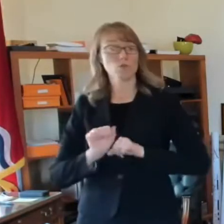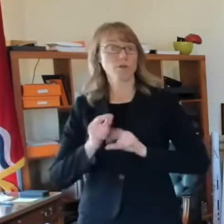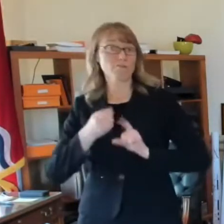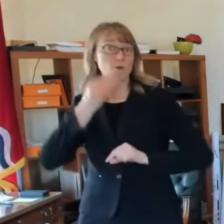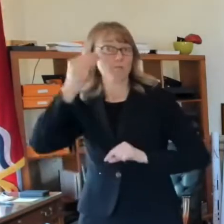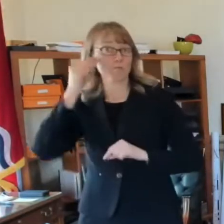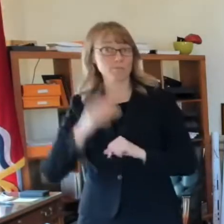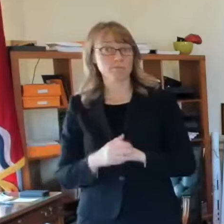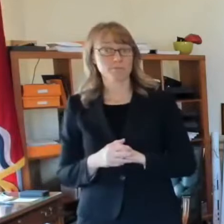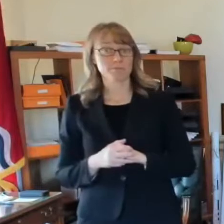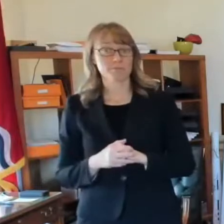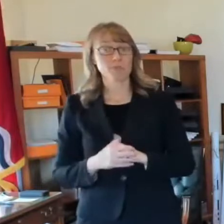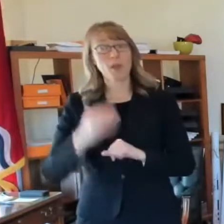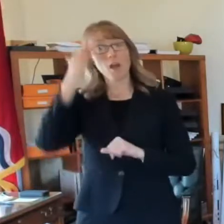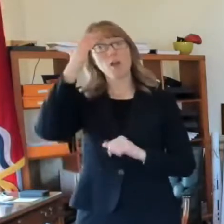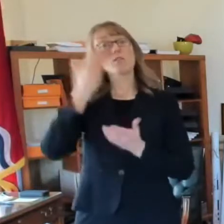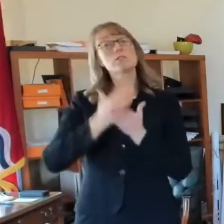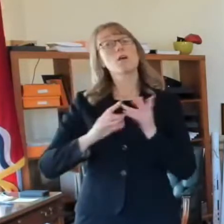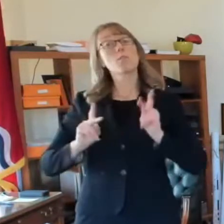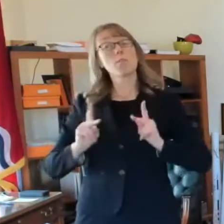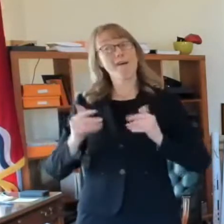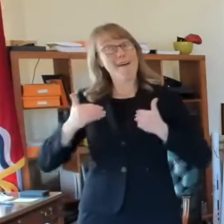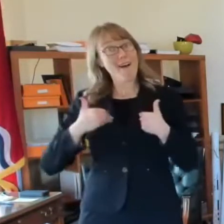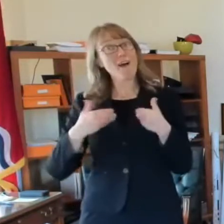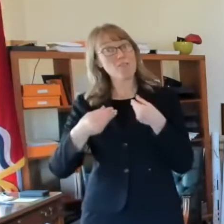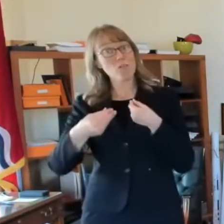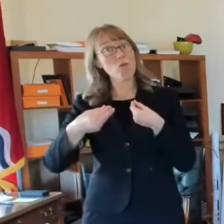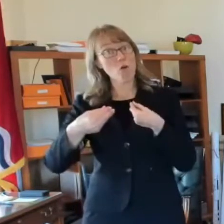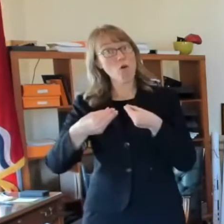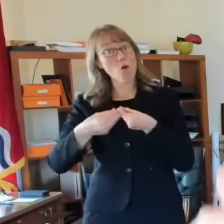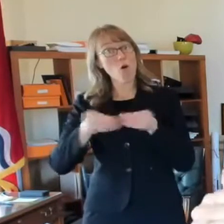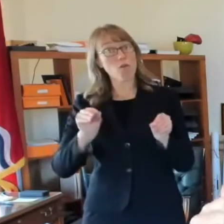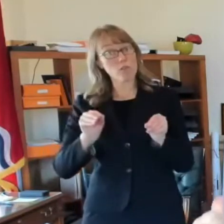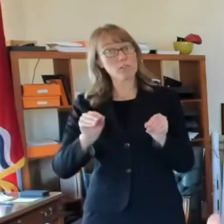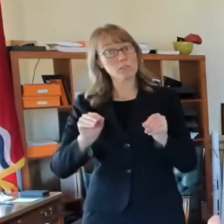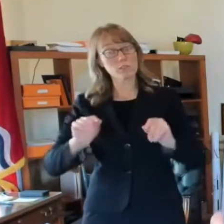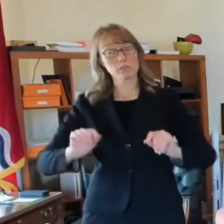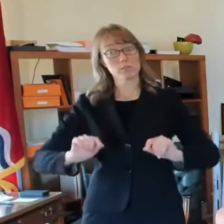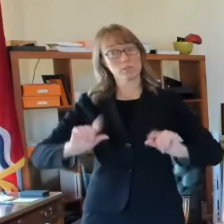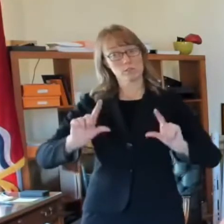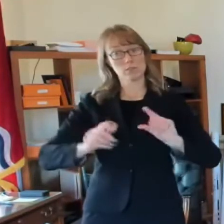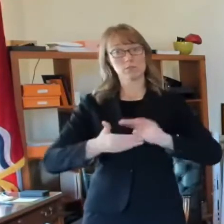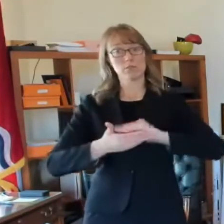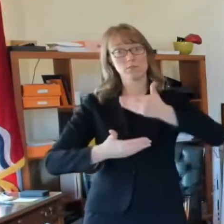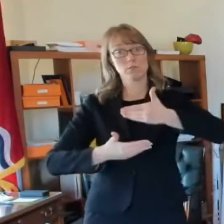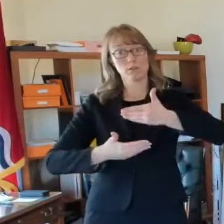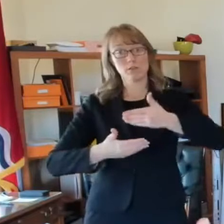are physically in their office, if they have an office, and they Zoom with somebody who's